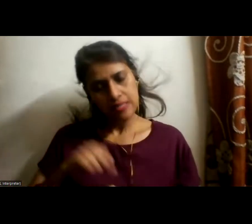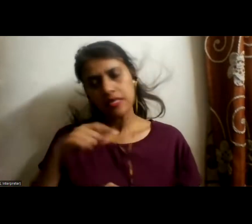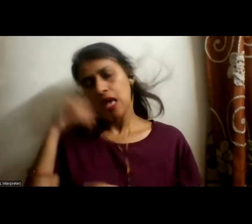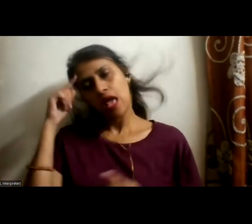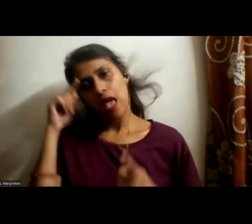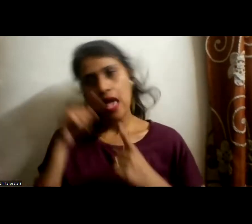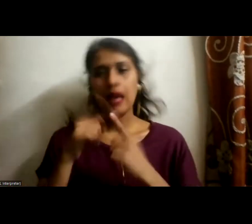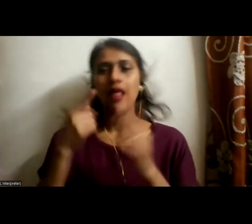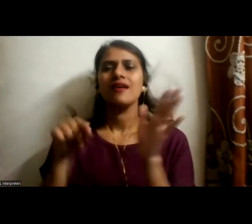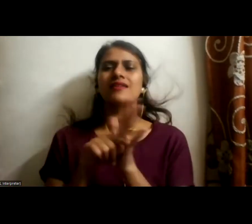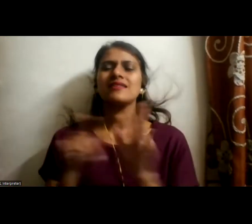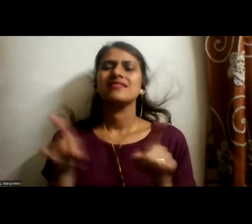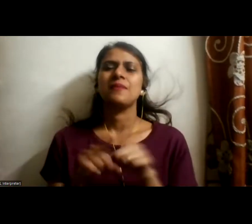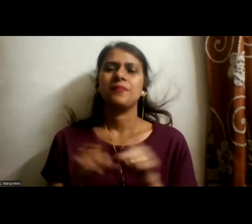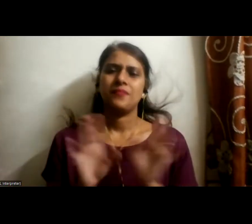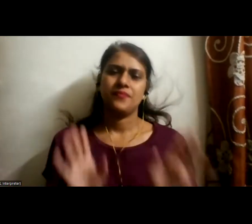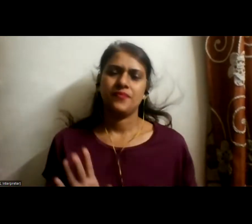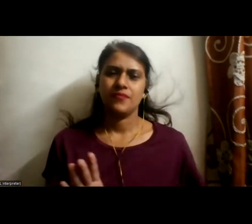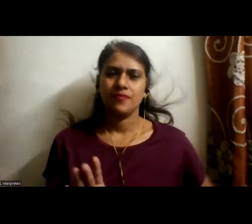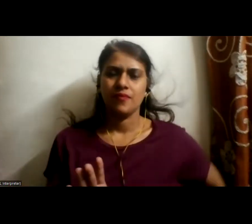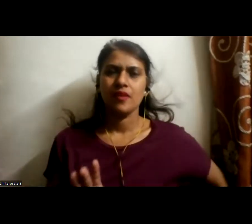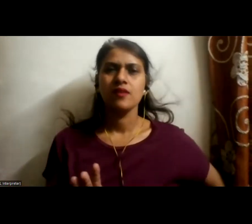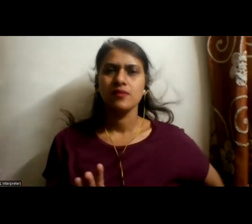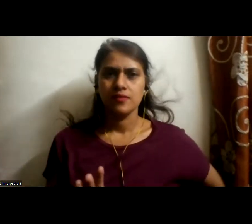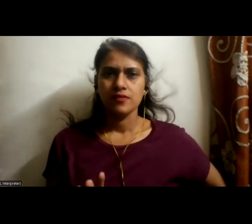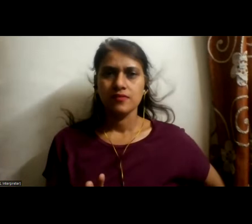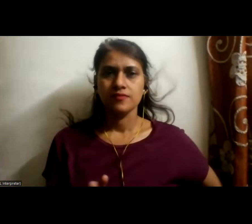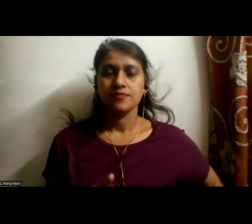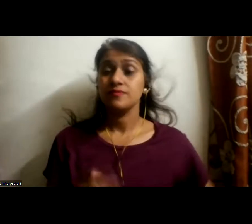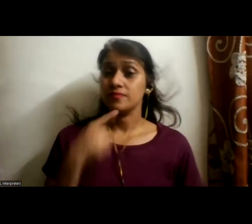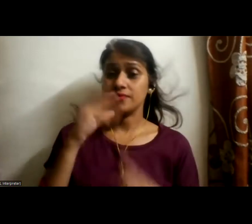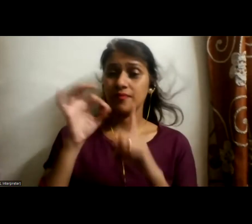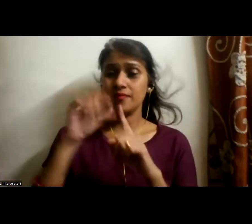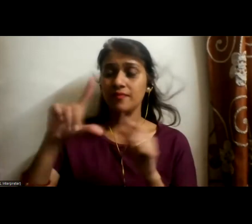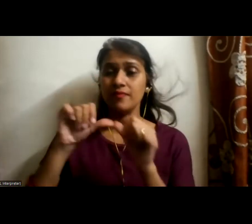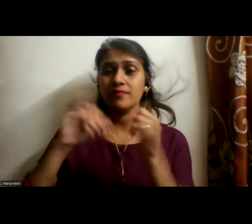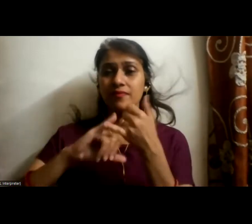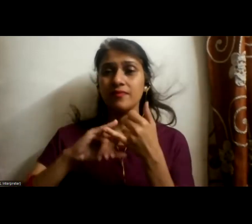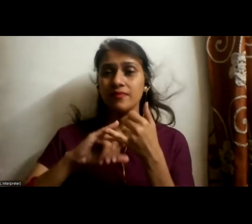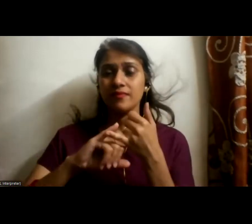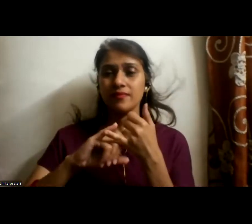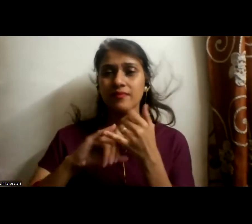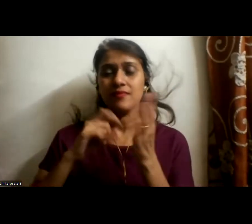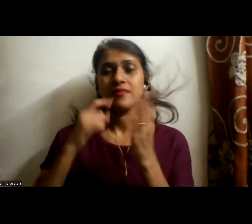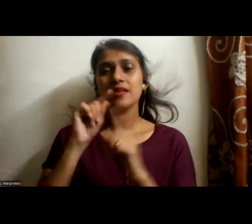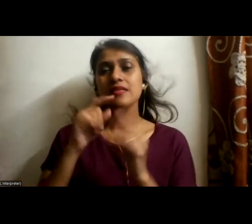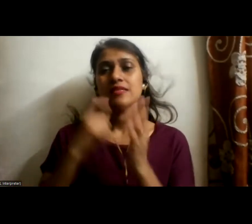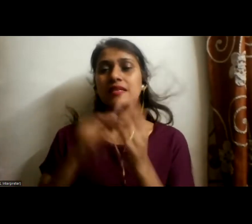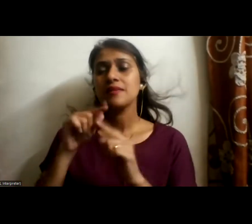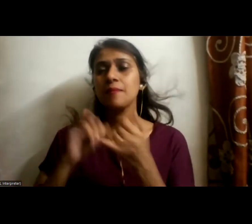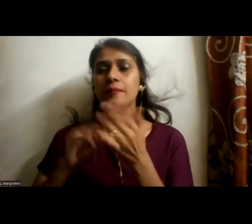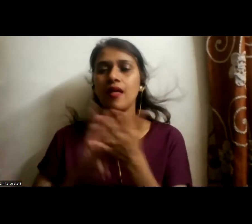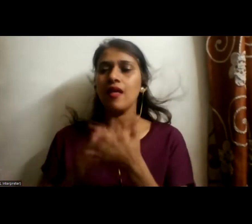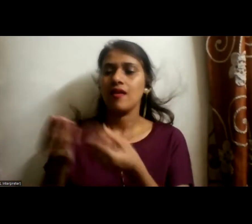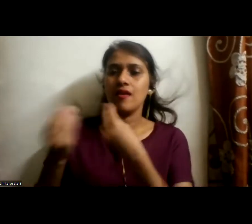Okay, so you are undertaking that you have not committed plagiarism and your project is completely unique. And whatever percentage